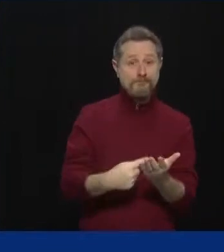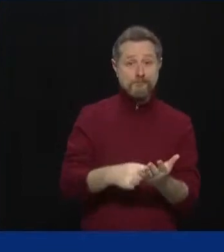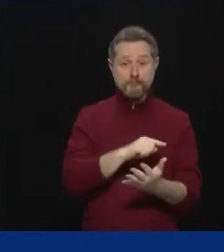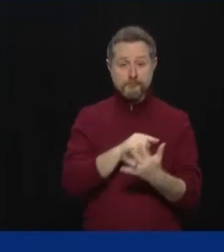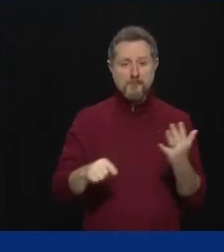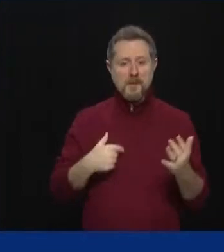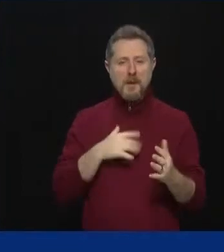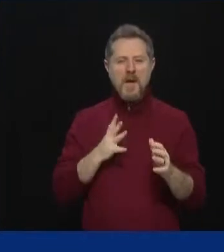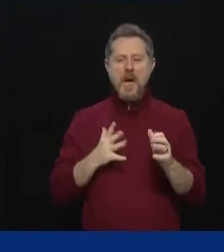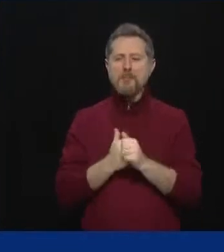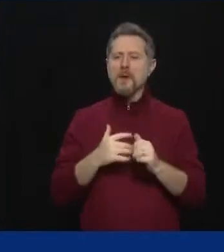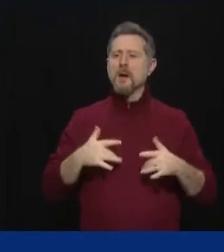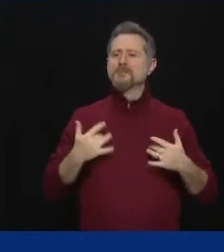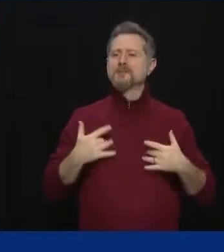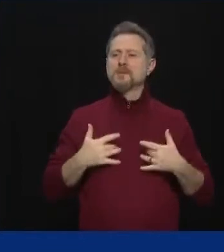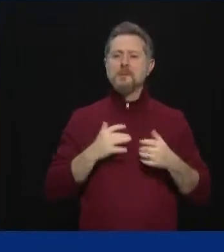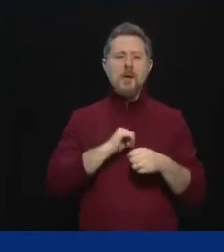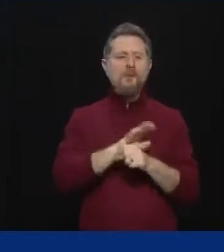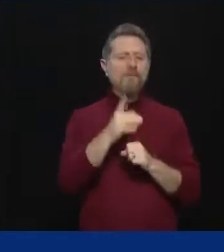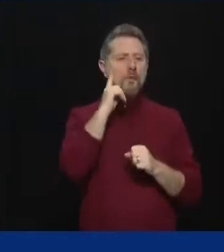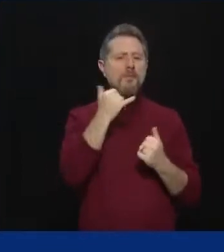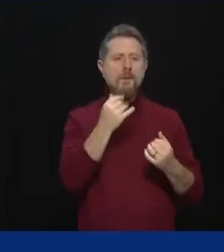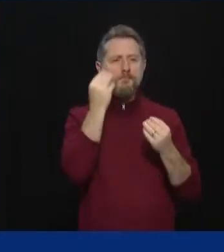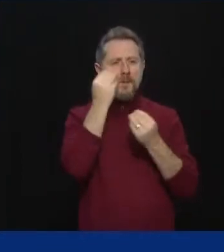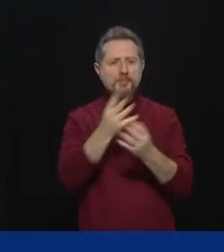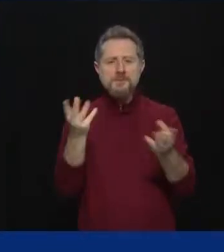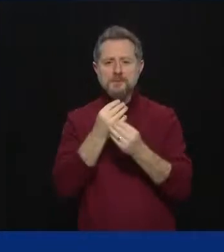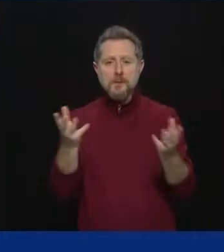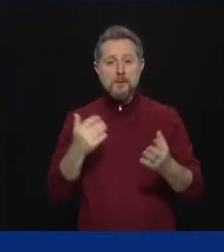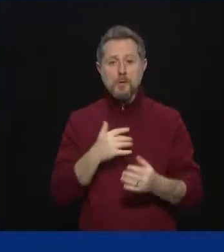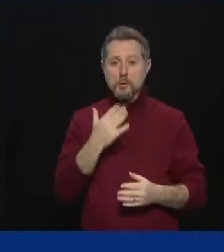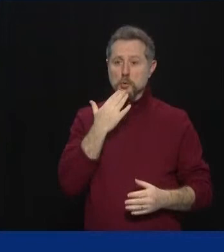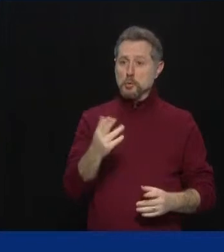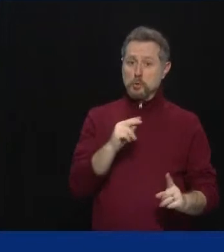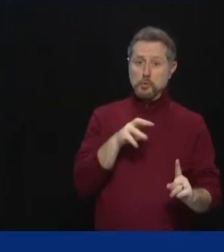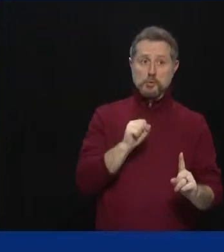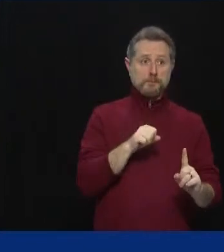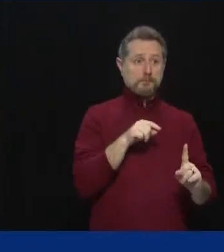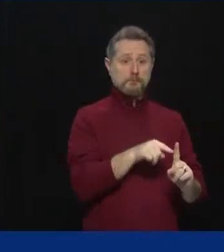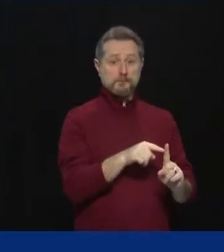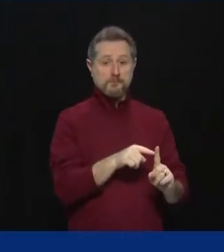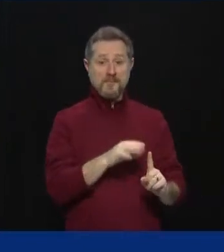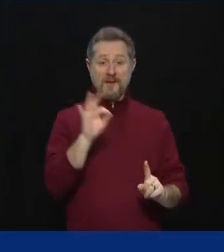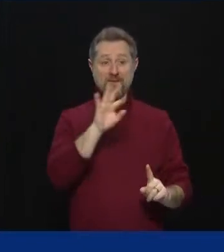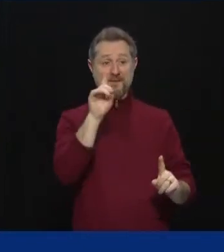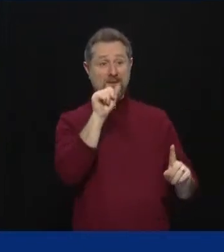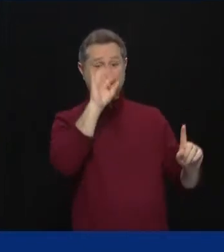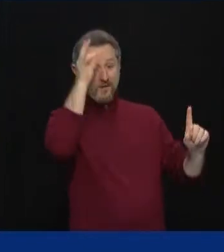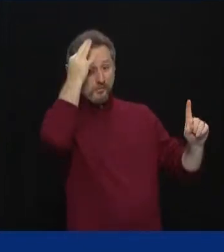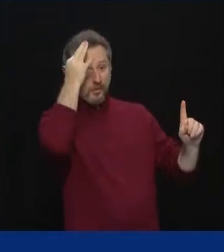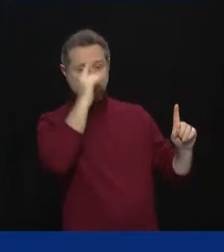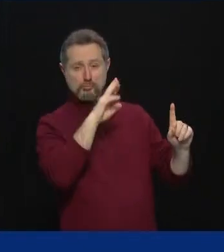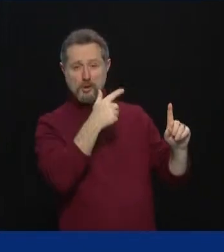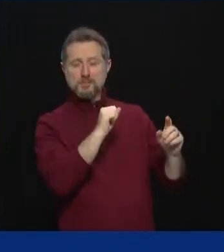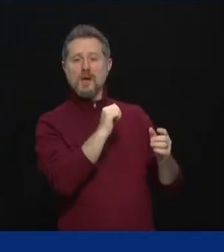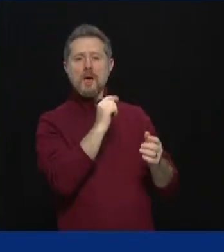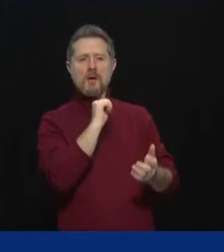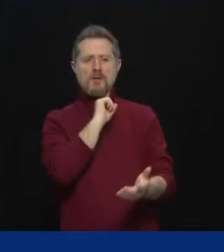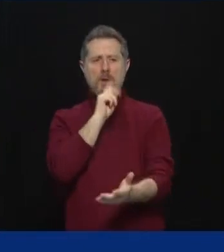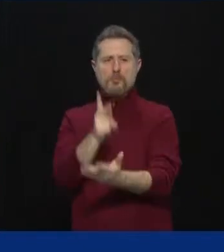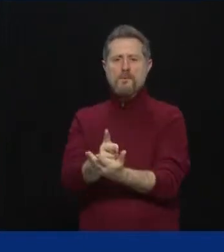on COVID. Very, very, very good news is that the FDA just authorized Pfizer boosters for